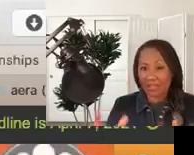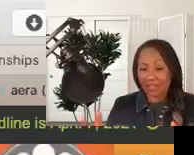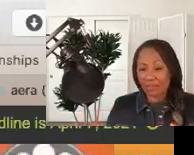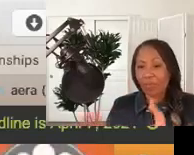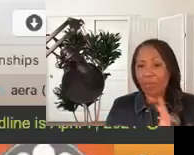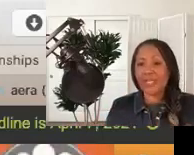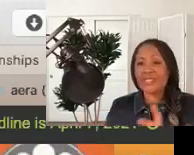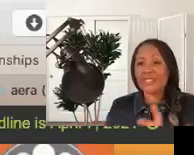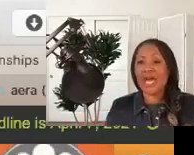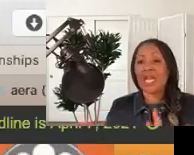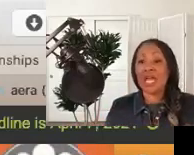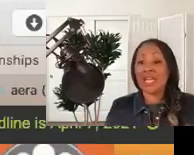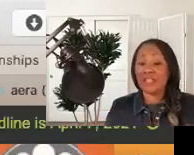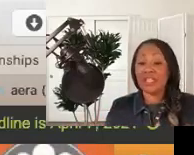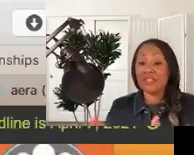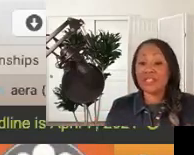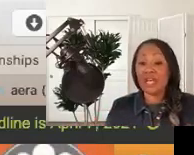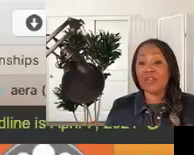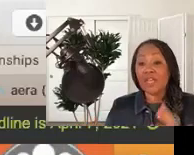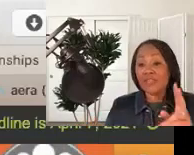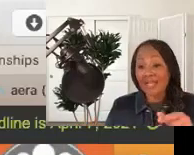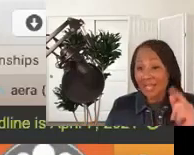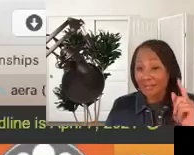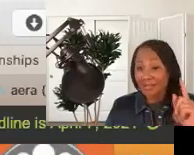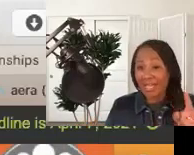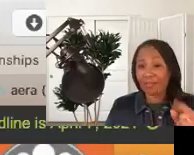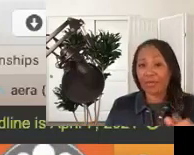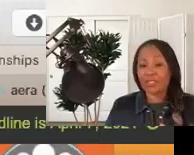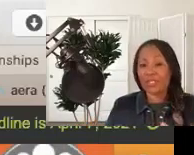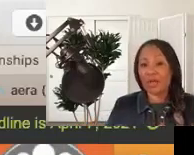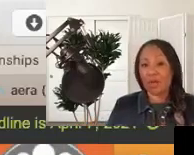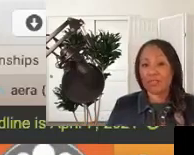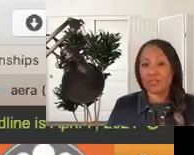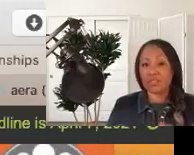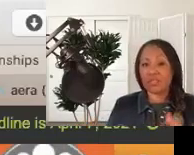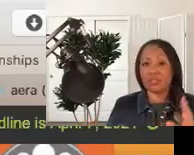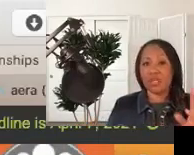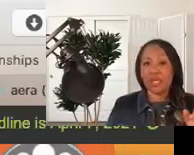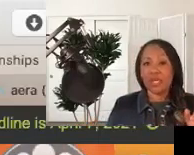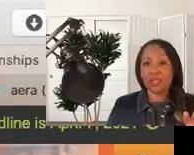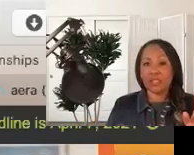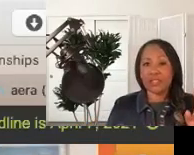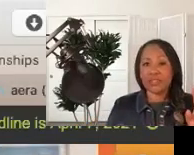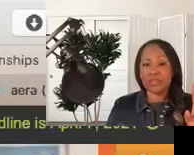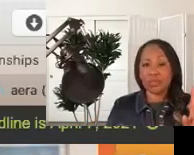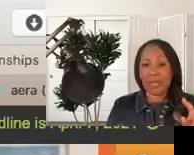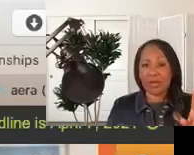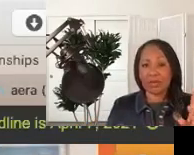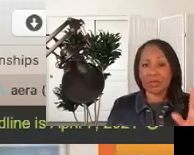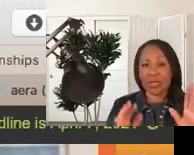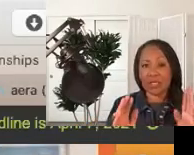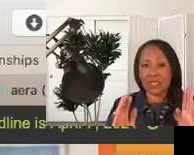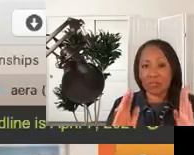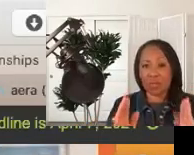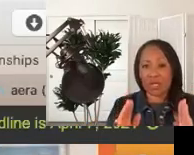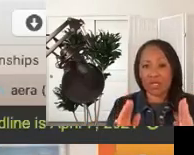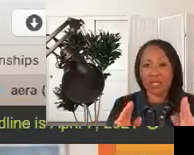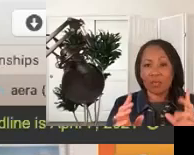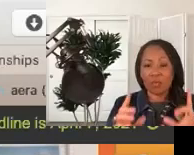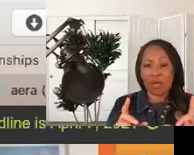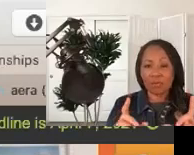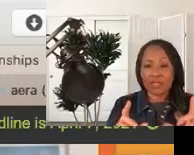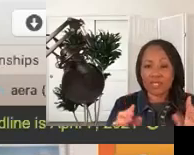alive. The PowerPoint is not alive in of itself. That sounds like a person that wants to do at least 2 panels, or at least